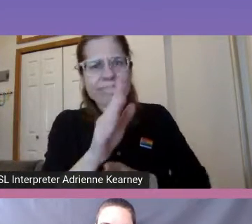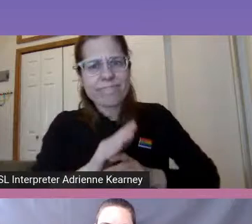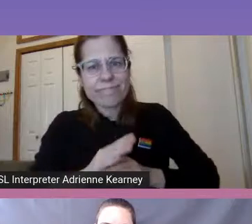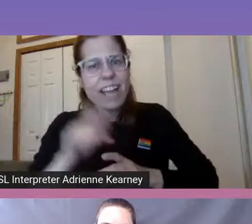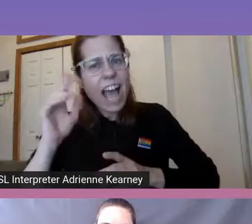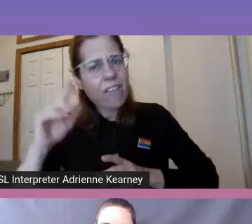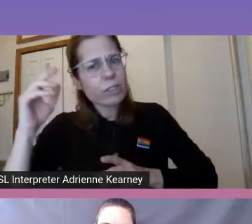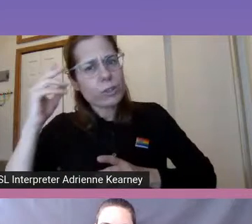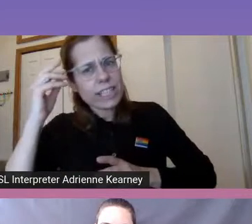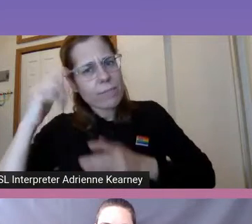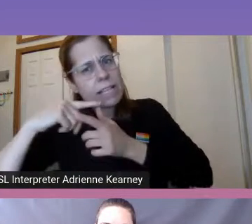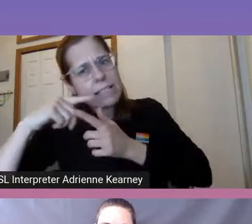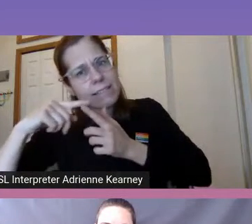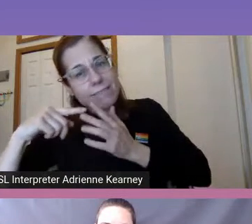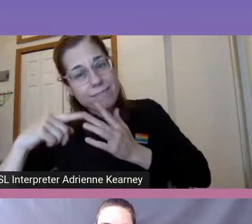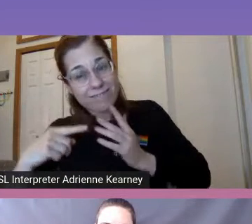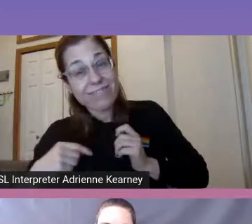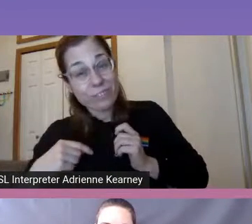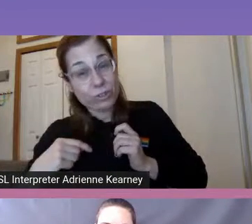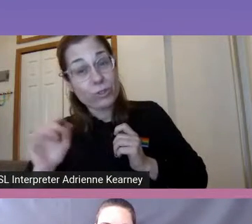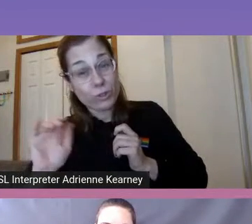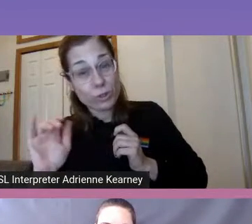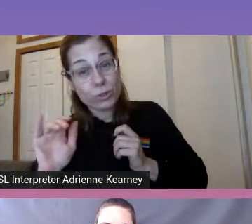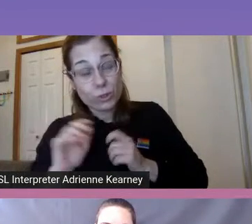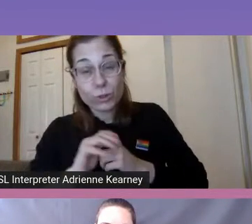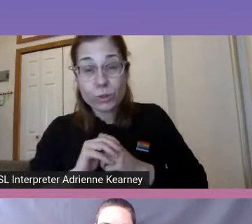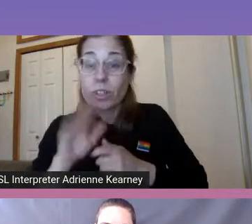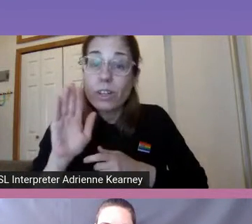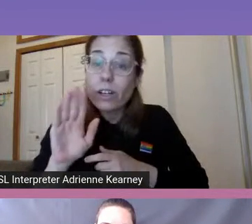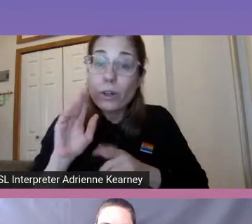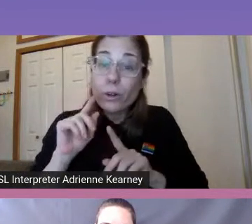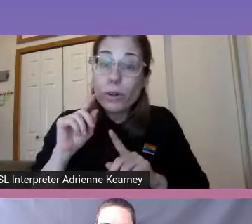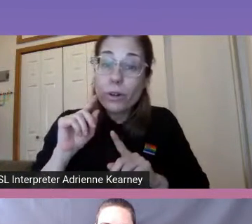is it that you're really after if it's not to serve people, and people are messy?